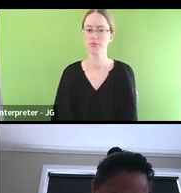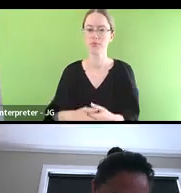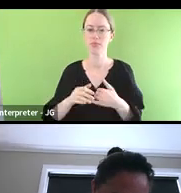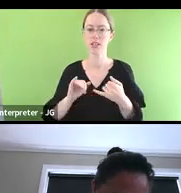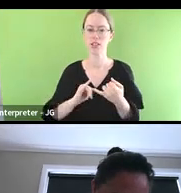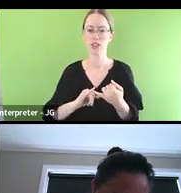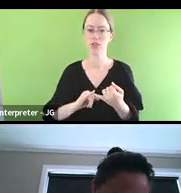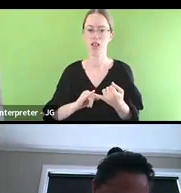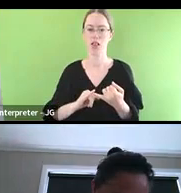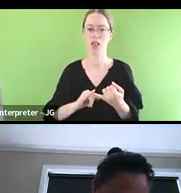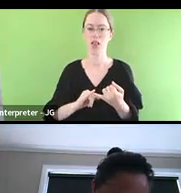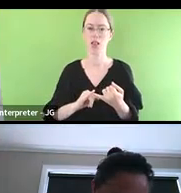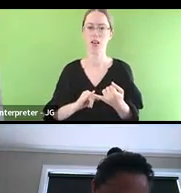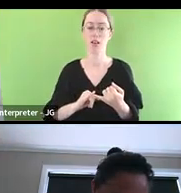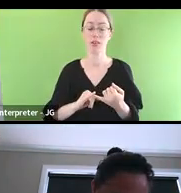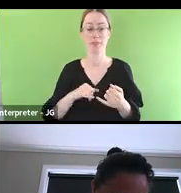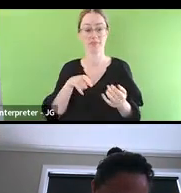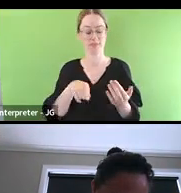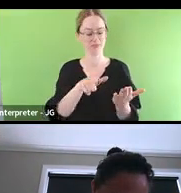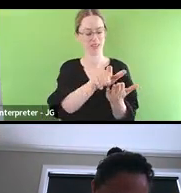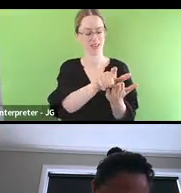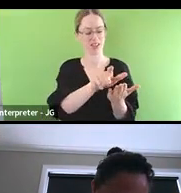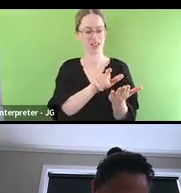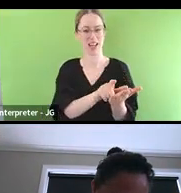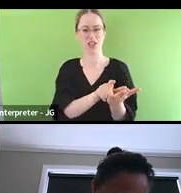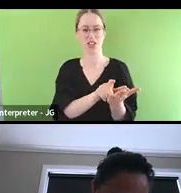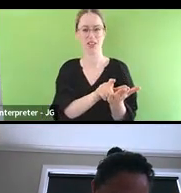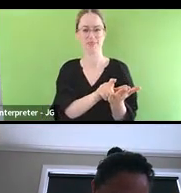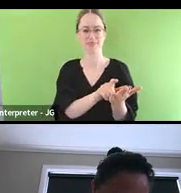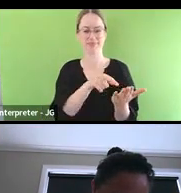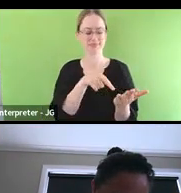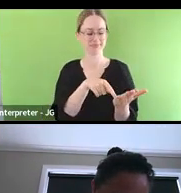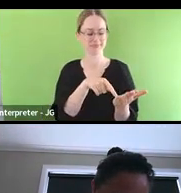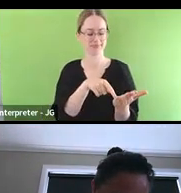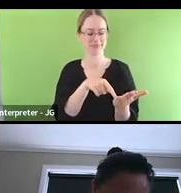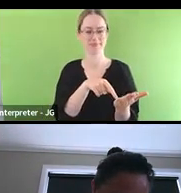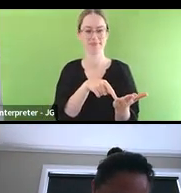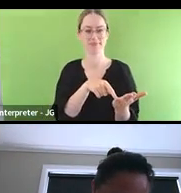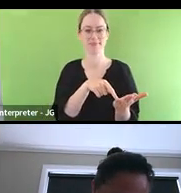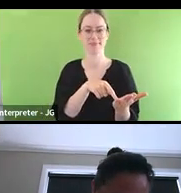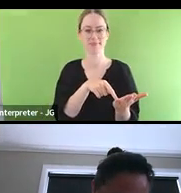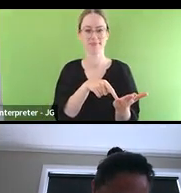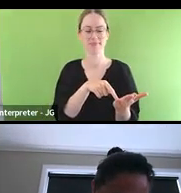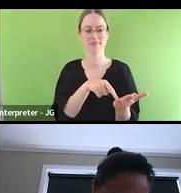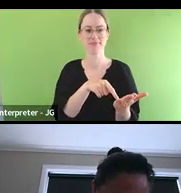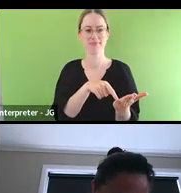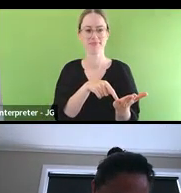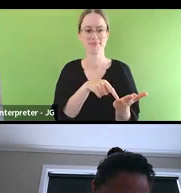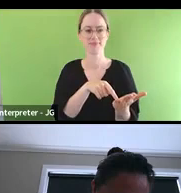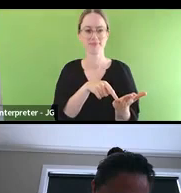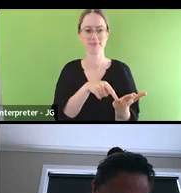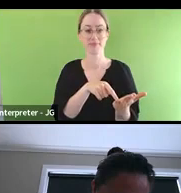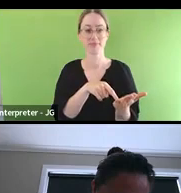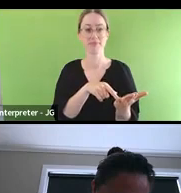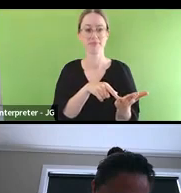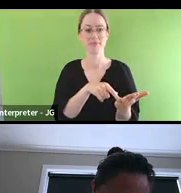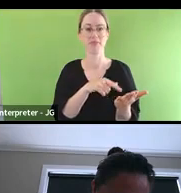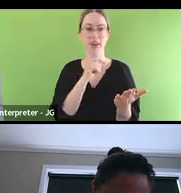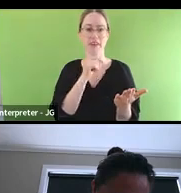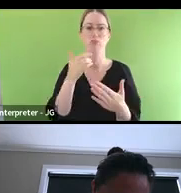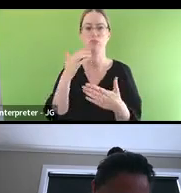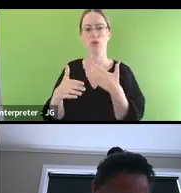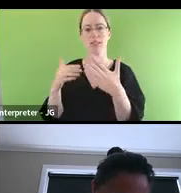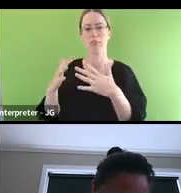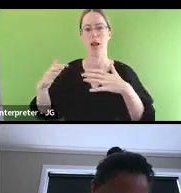as the legislation stands, as you know, when it goes through Parliament,